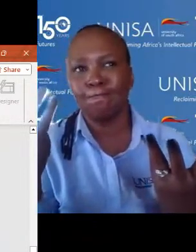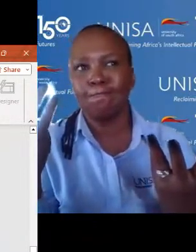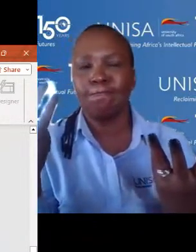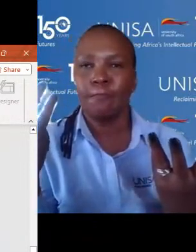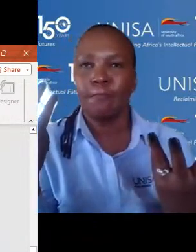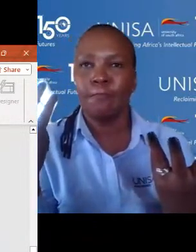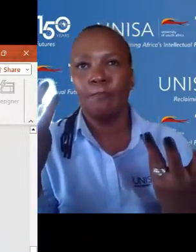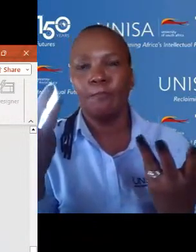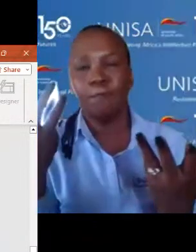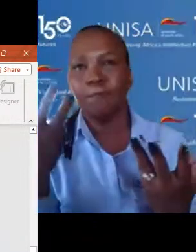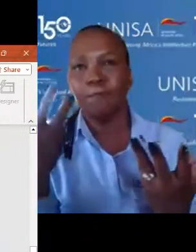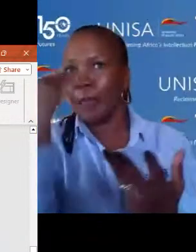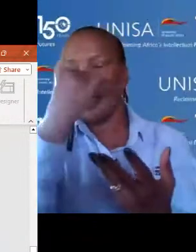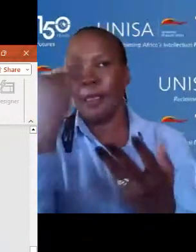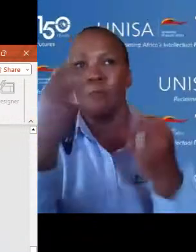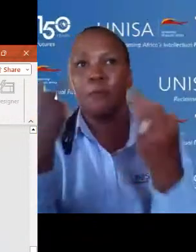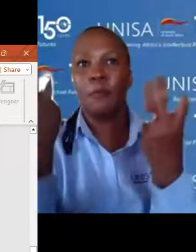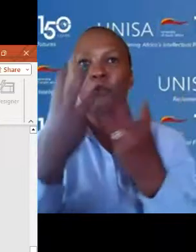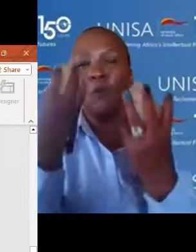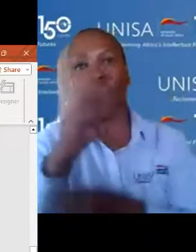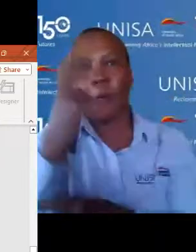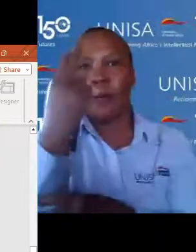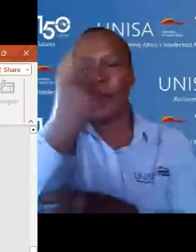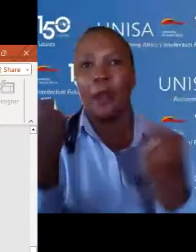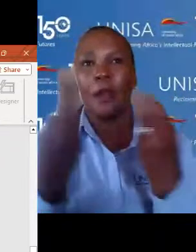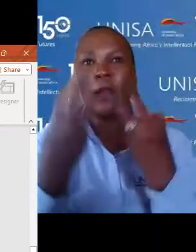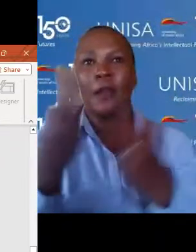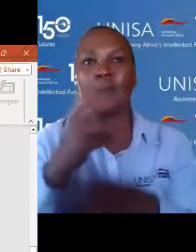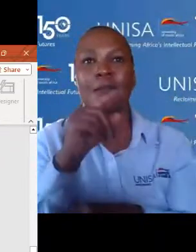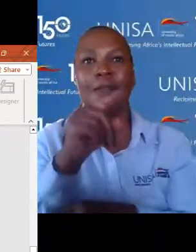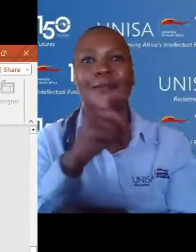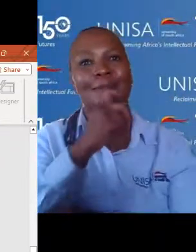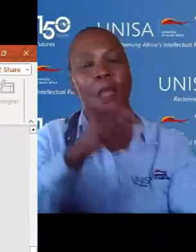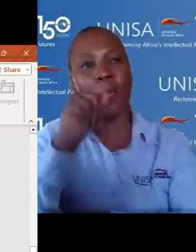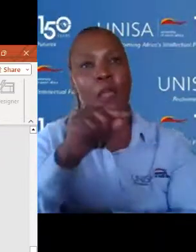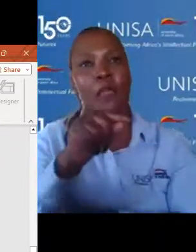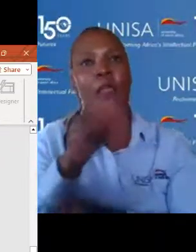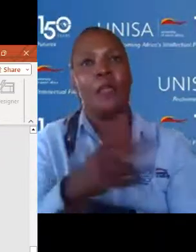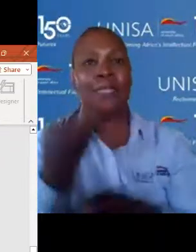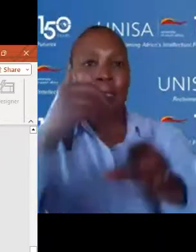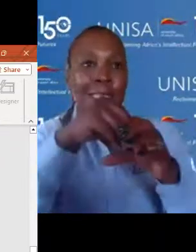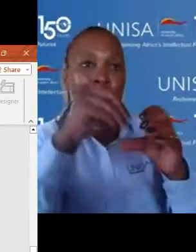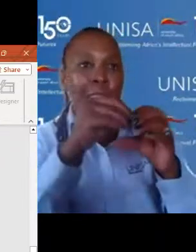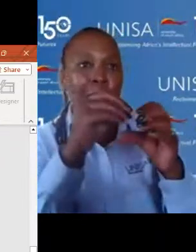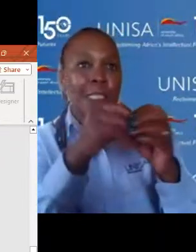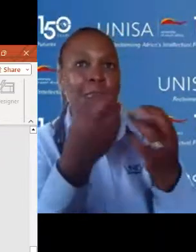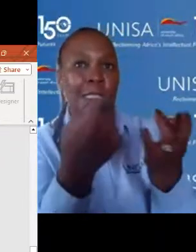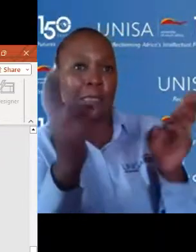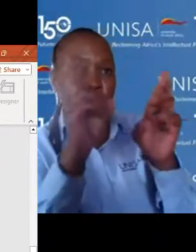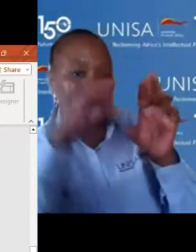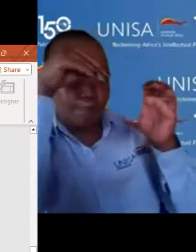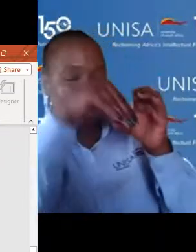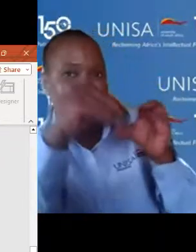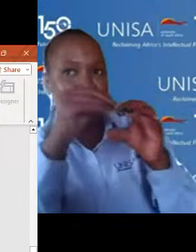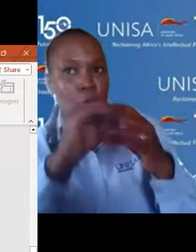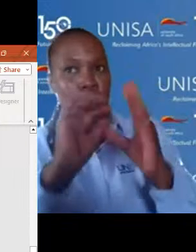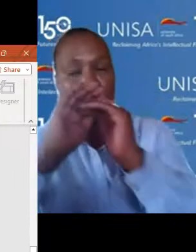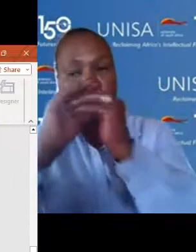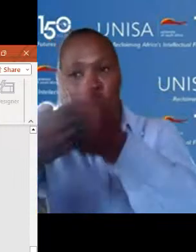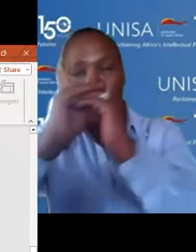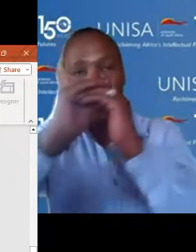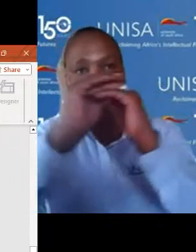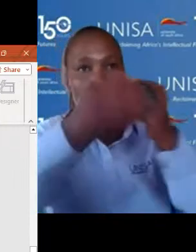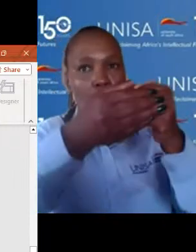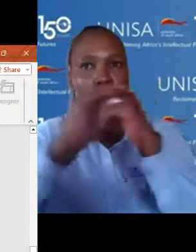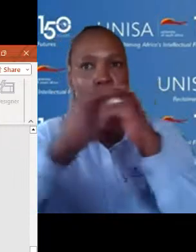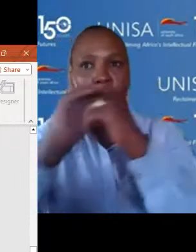sighted people or blind people that are used indoors in order to protect themselves so that they don't bump into